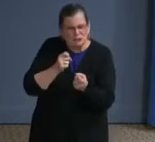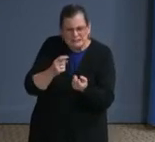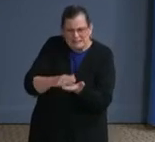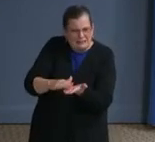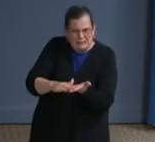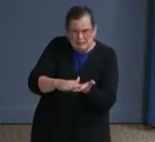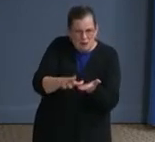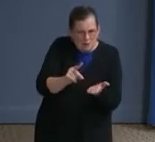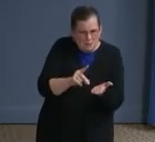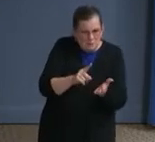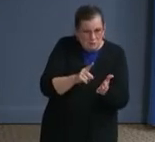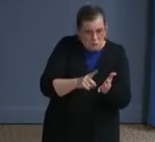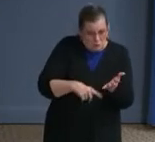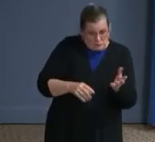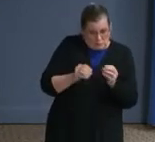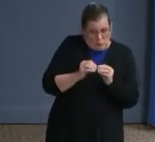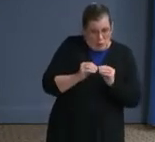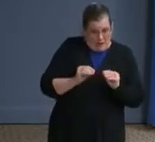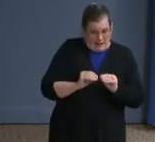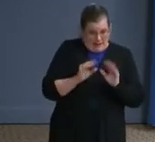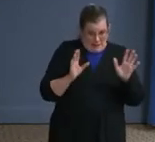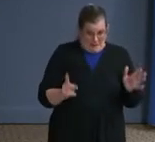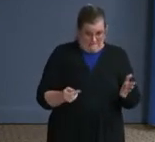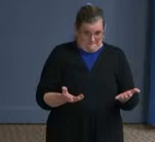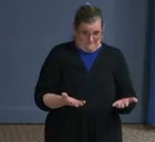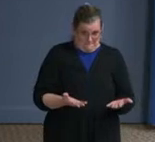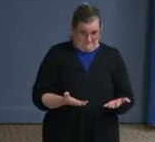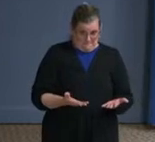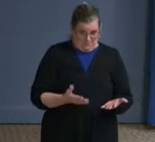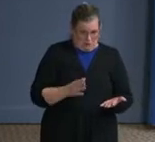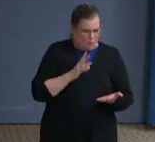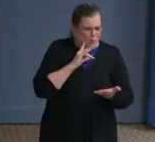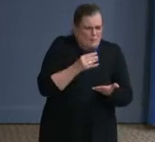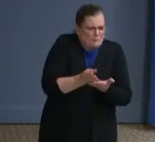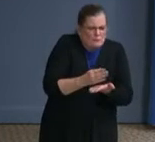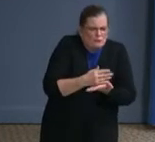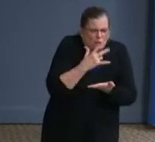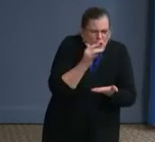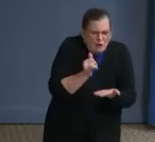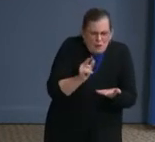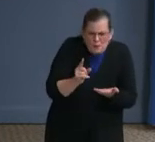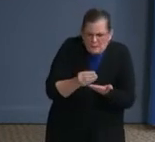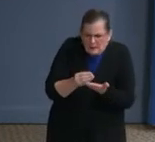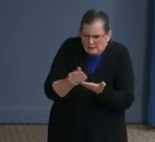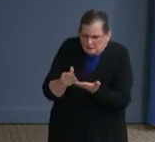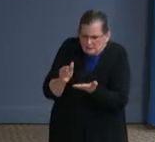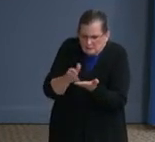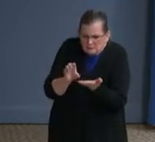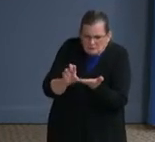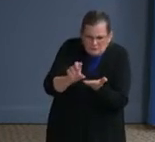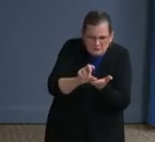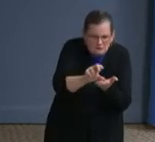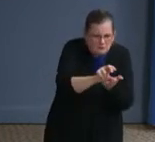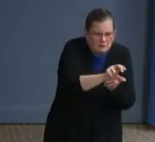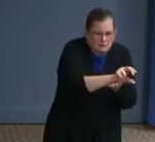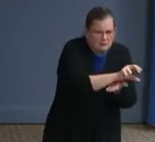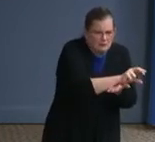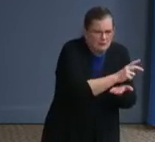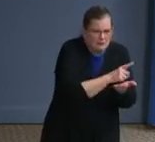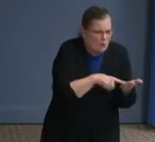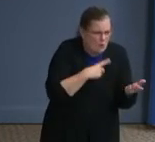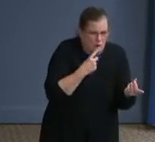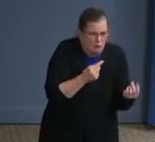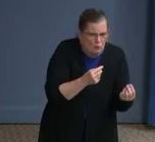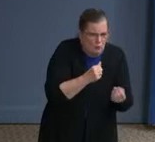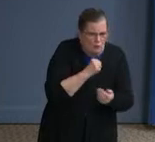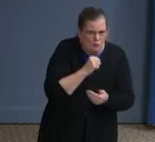more clear about exactly how that money gets out the door, what the housing authority has to do, and what the approval